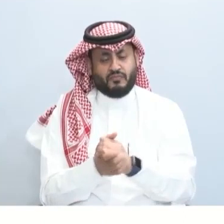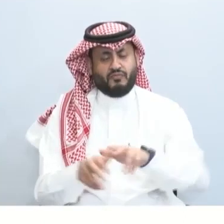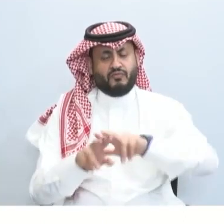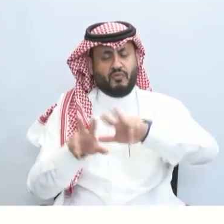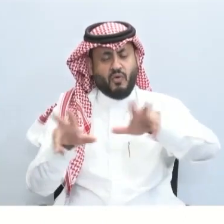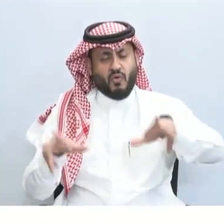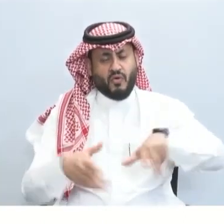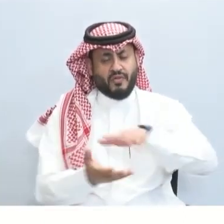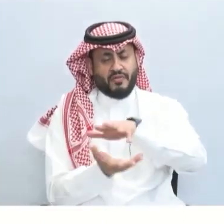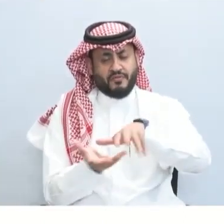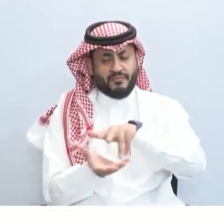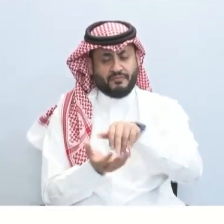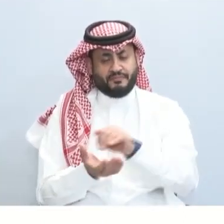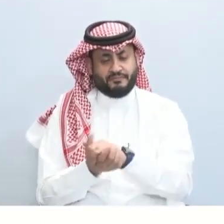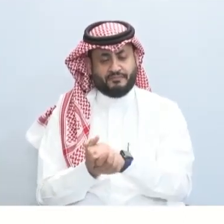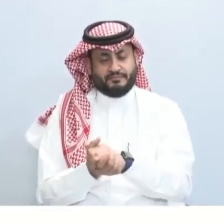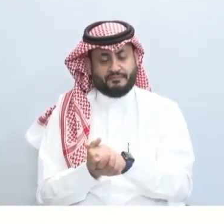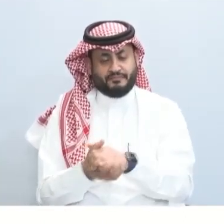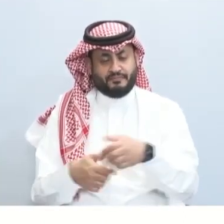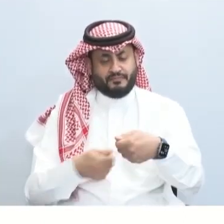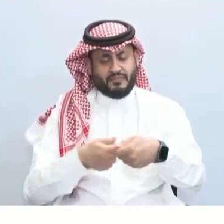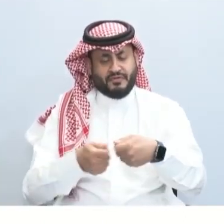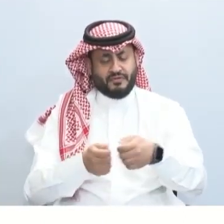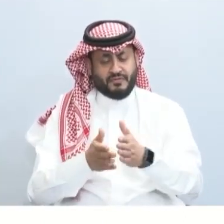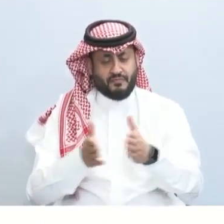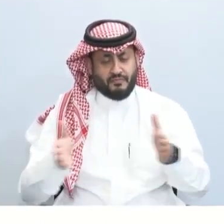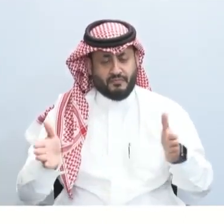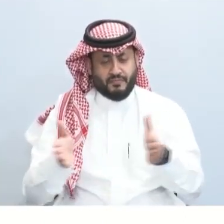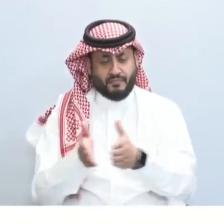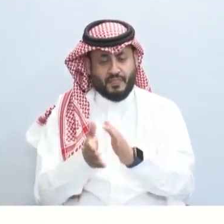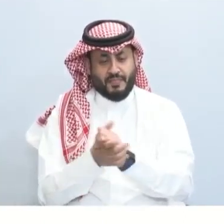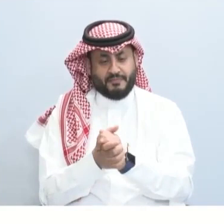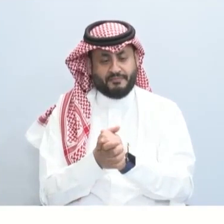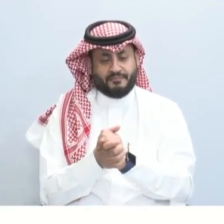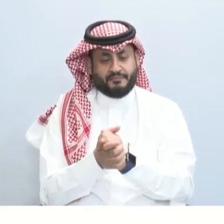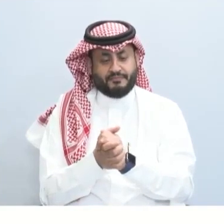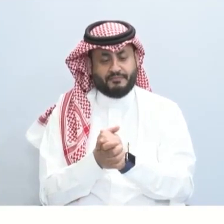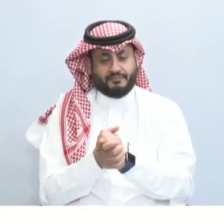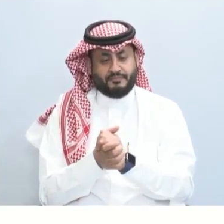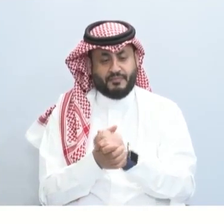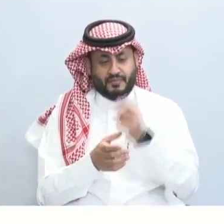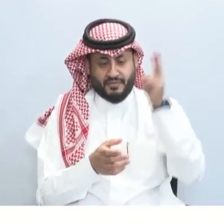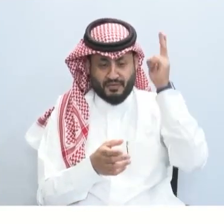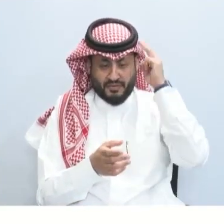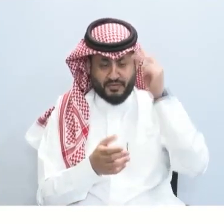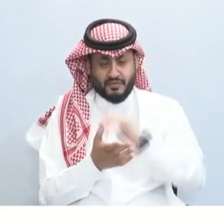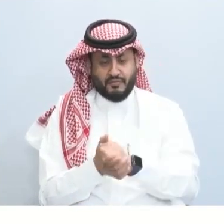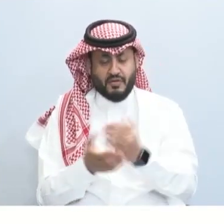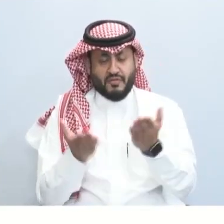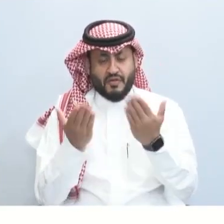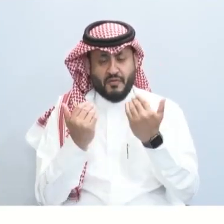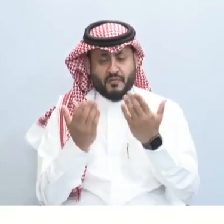from all over the globe. Businesses big and small, the